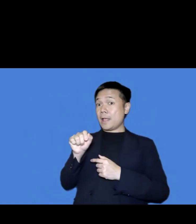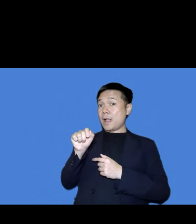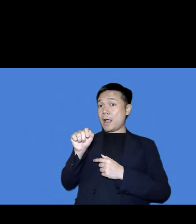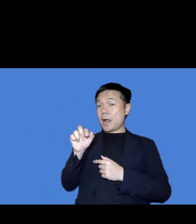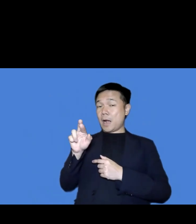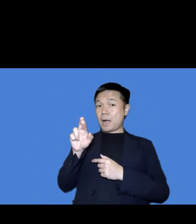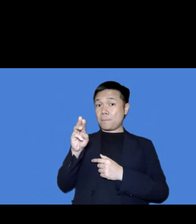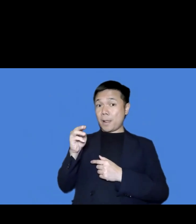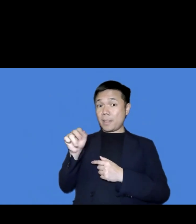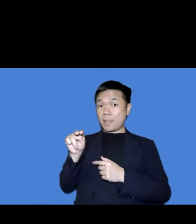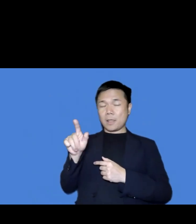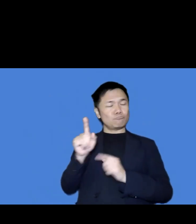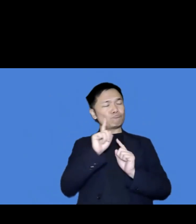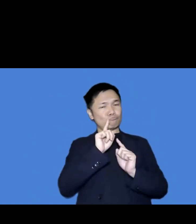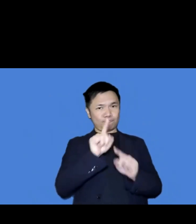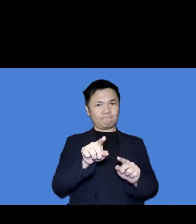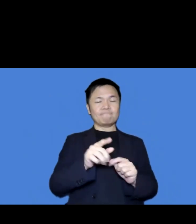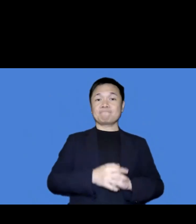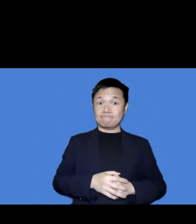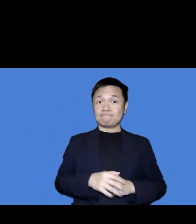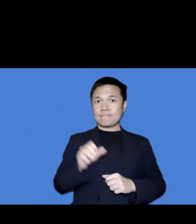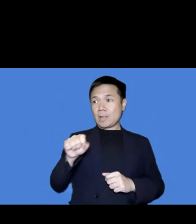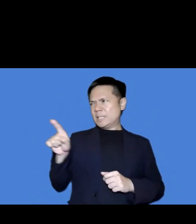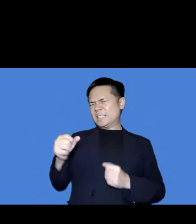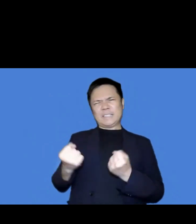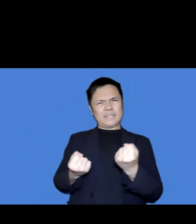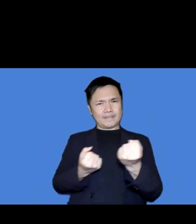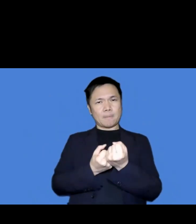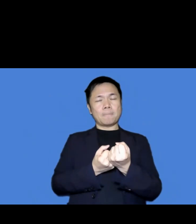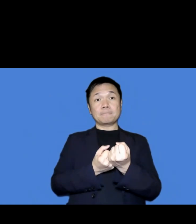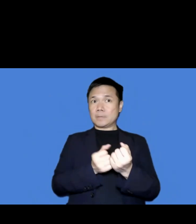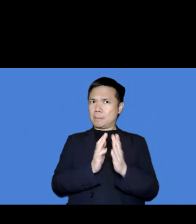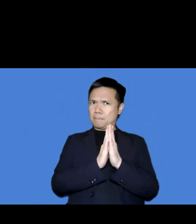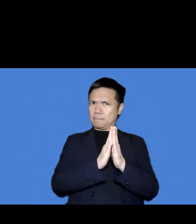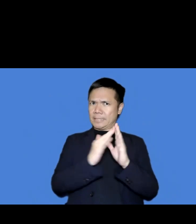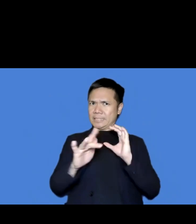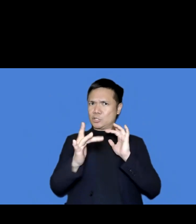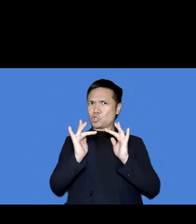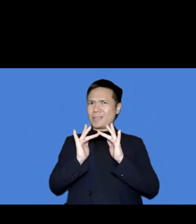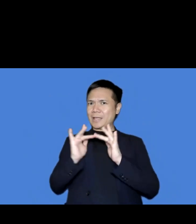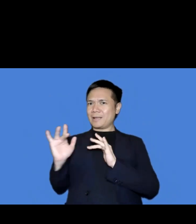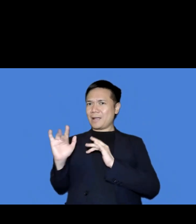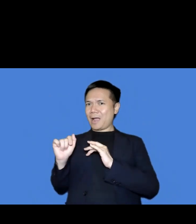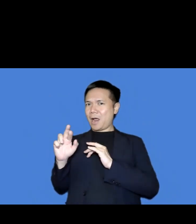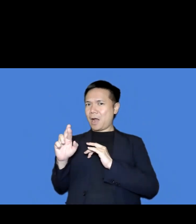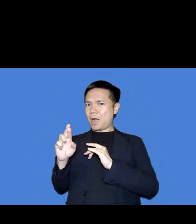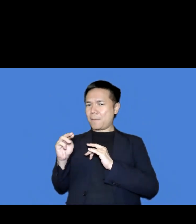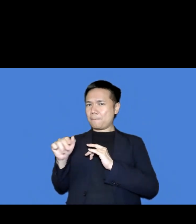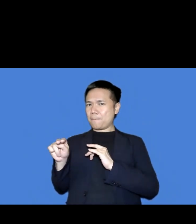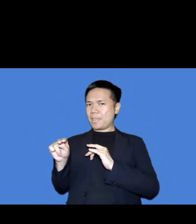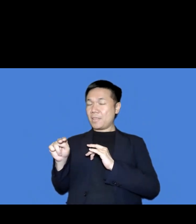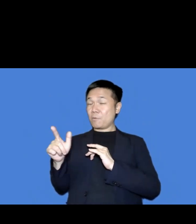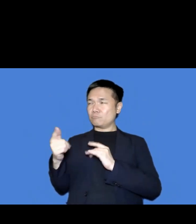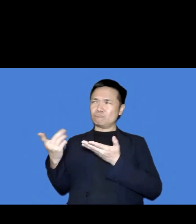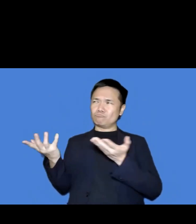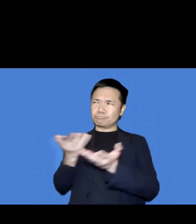says that he's offered support, and please do get in touch with him to take this further. Thank you so much,